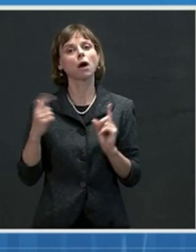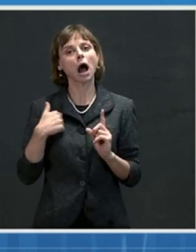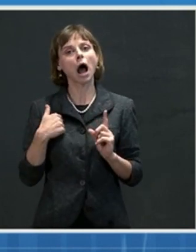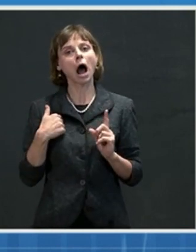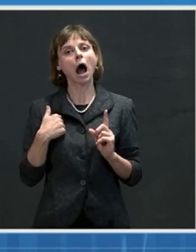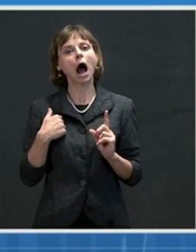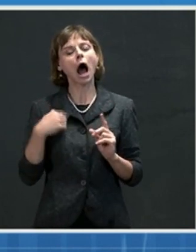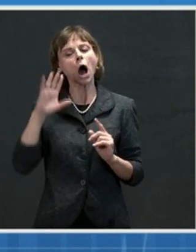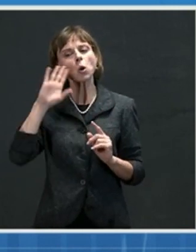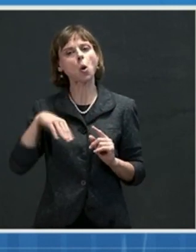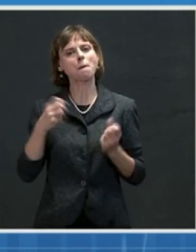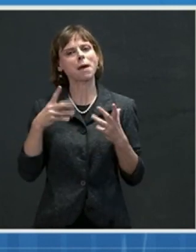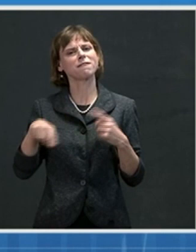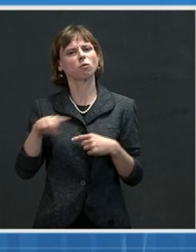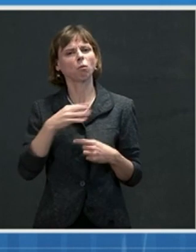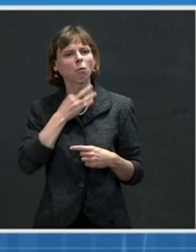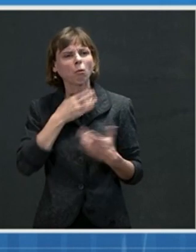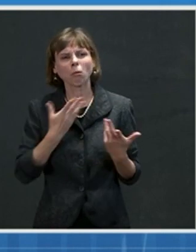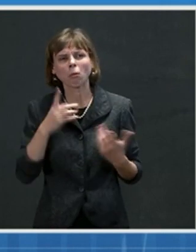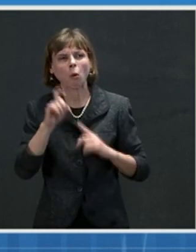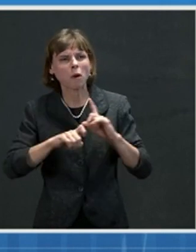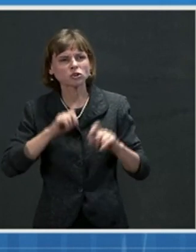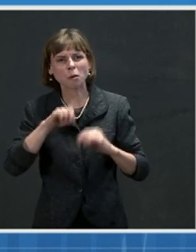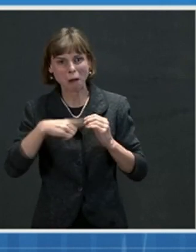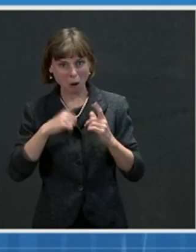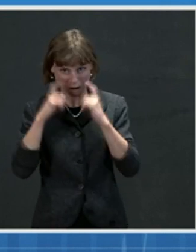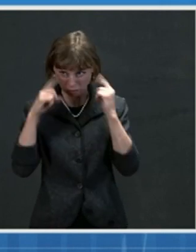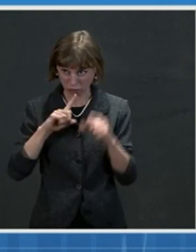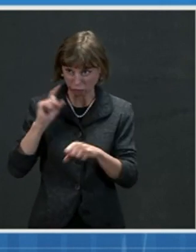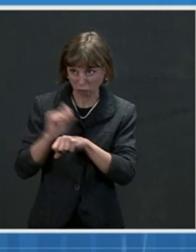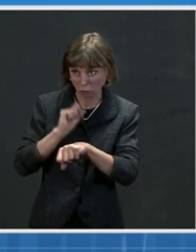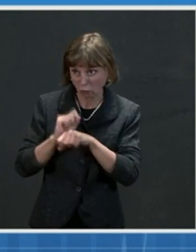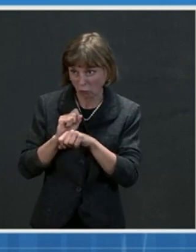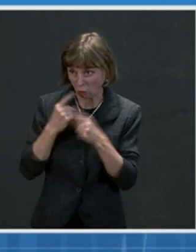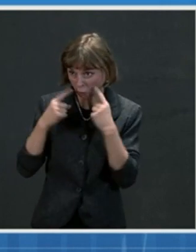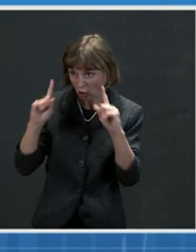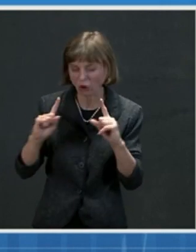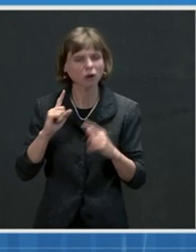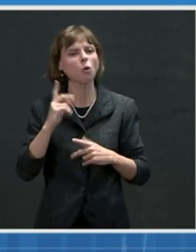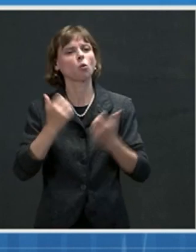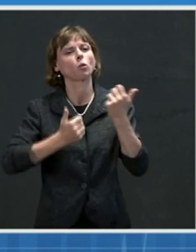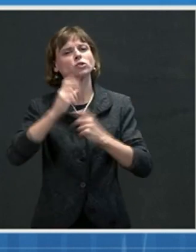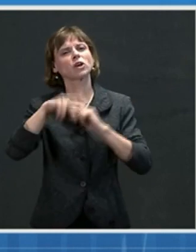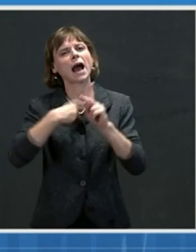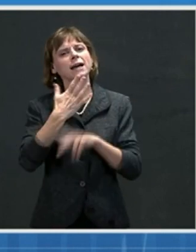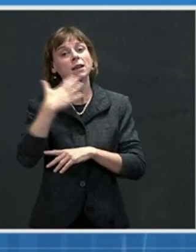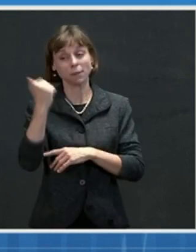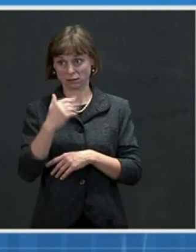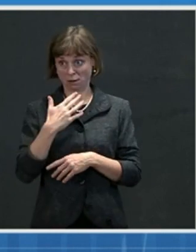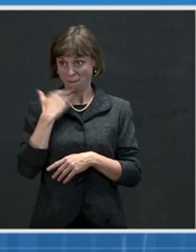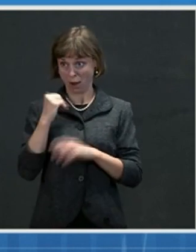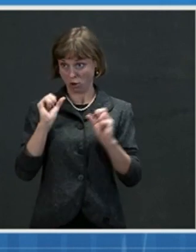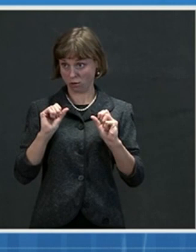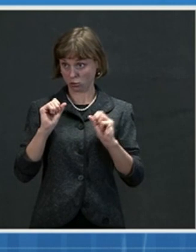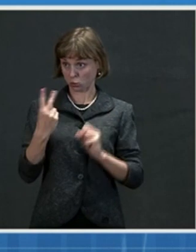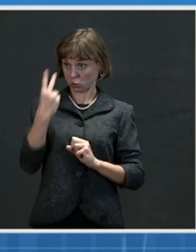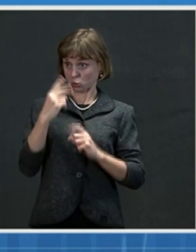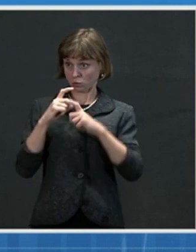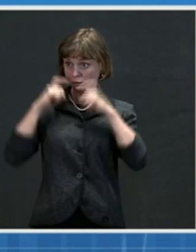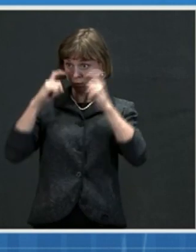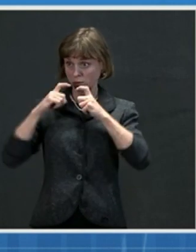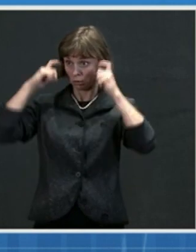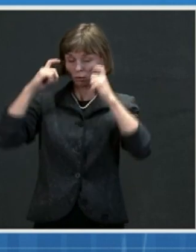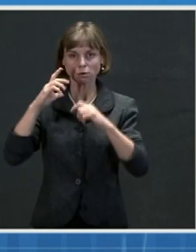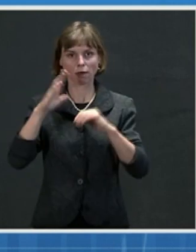questions about masks. You may be unsure if they work, what kind is best, and whether 2 masks are better than 1. We've